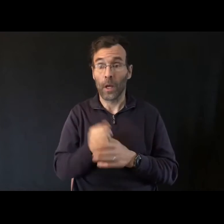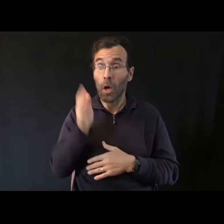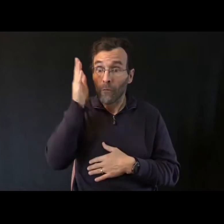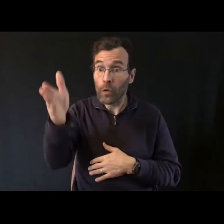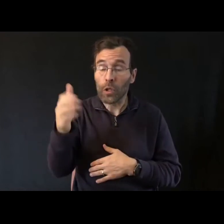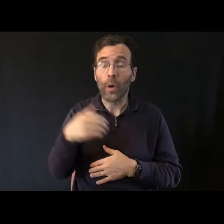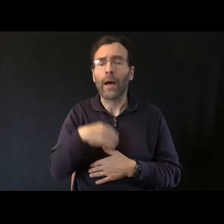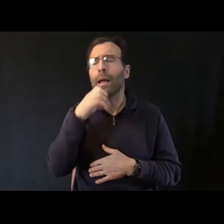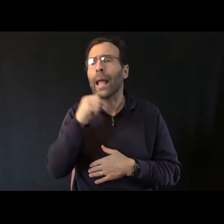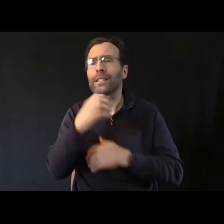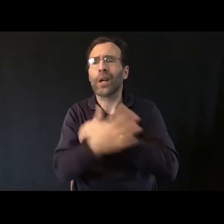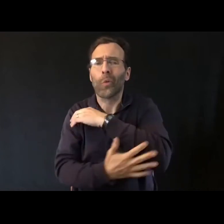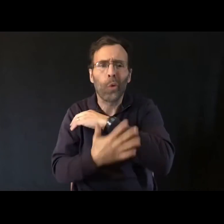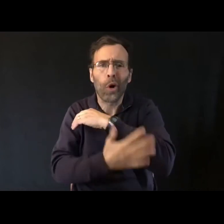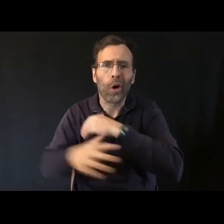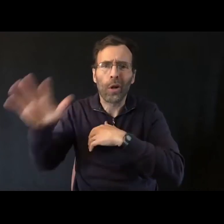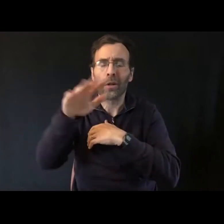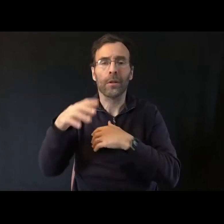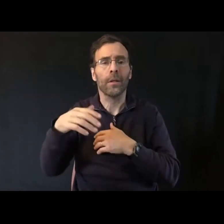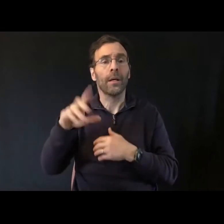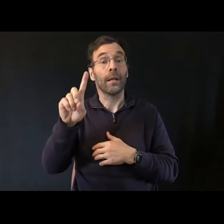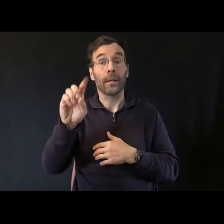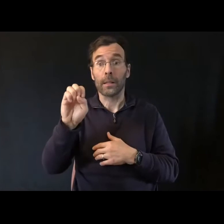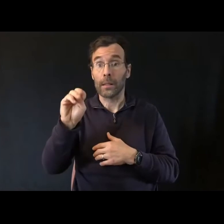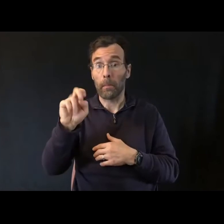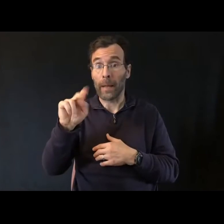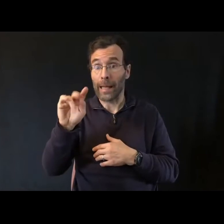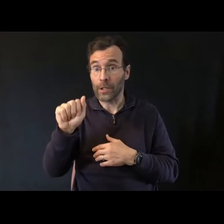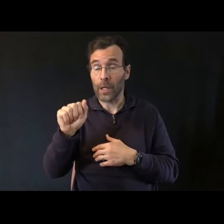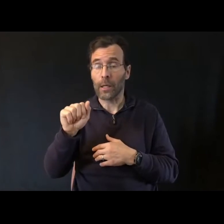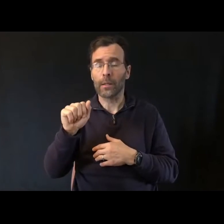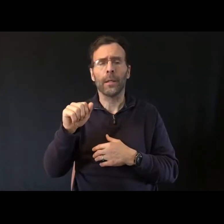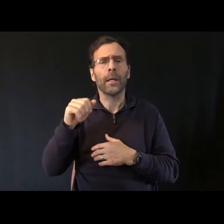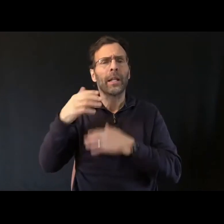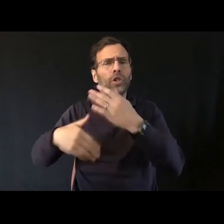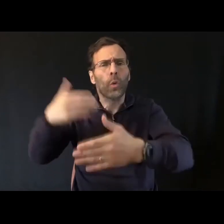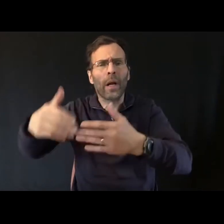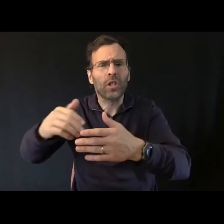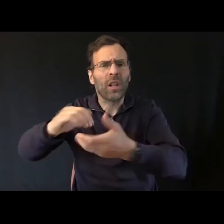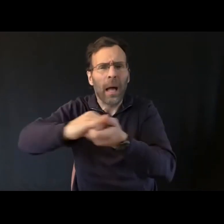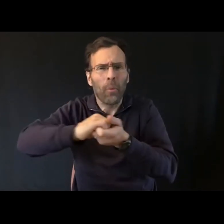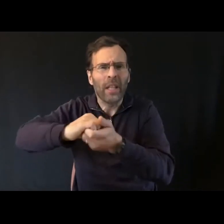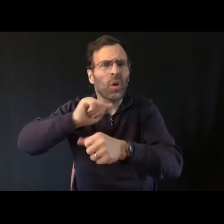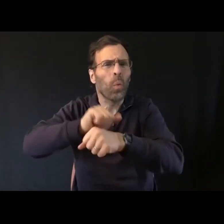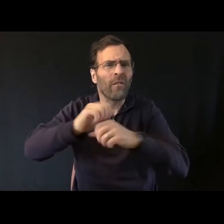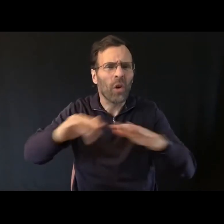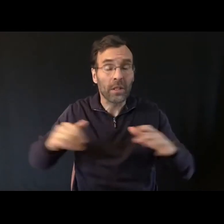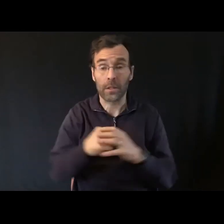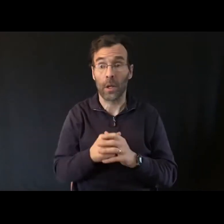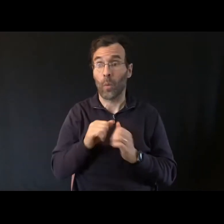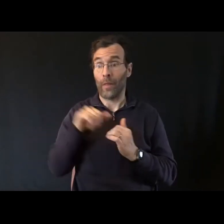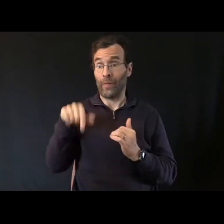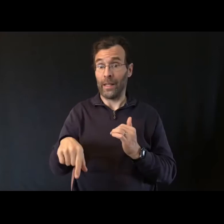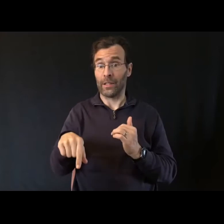in rural environments, dementia, intergenerational collaborations, and workforce. With this series, we seek to